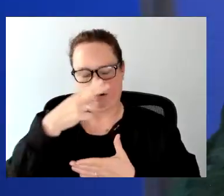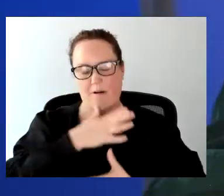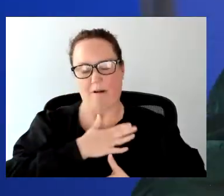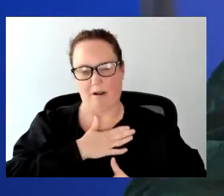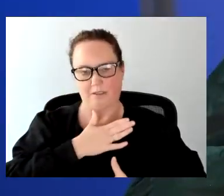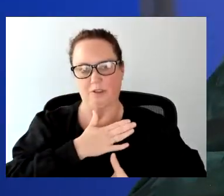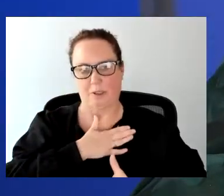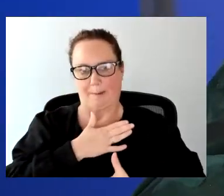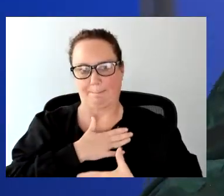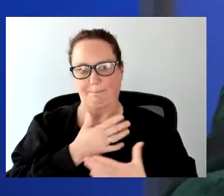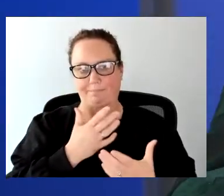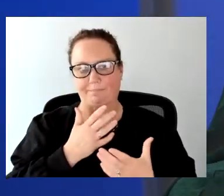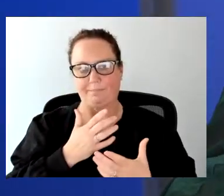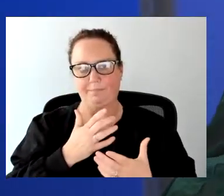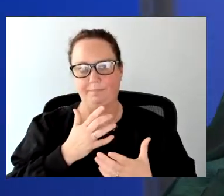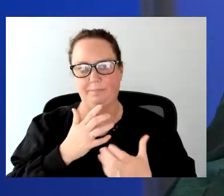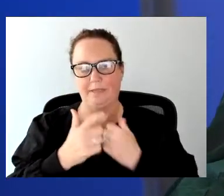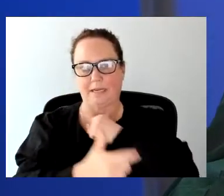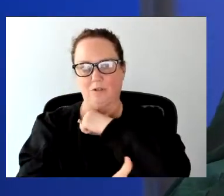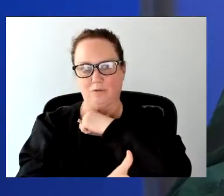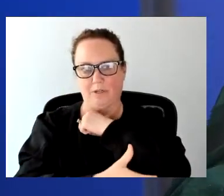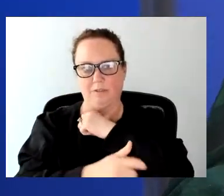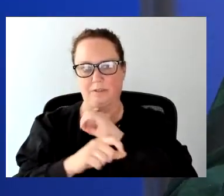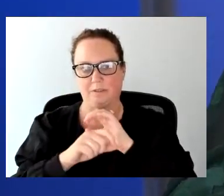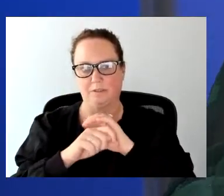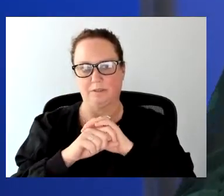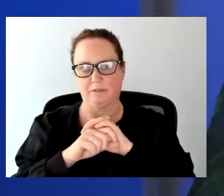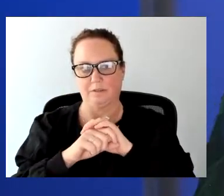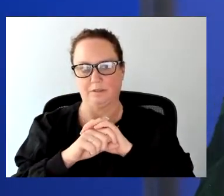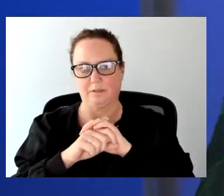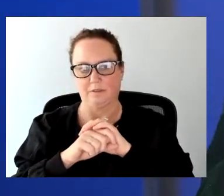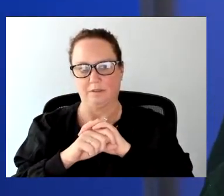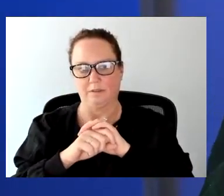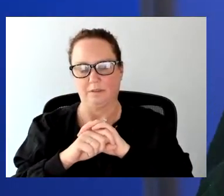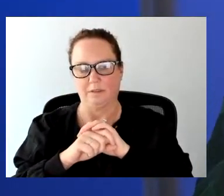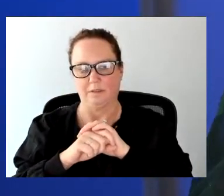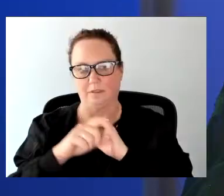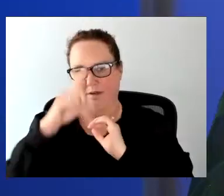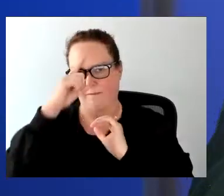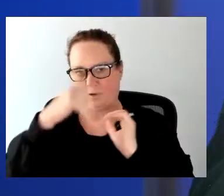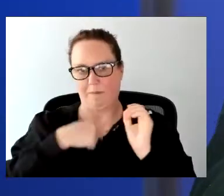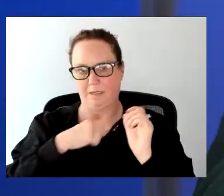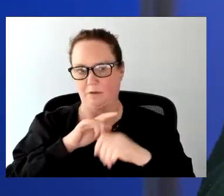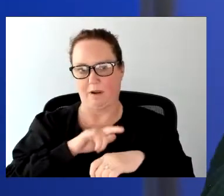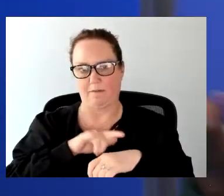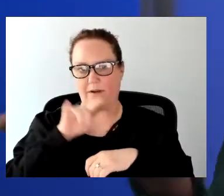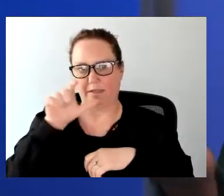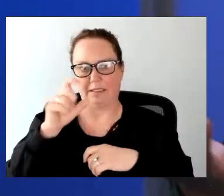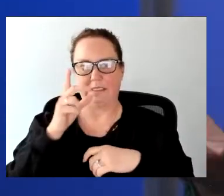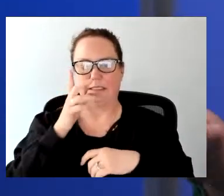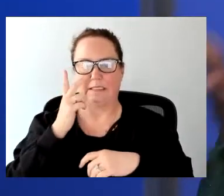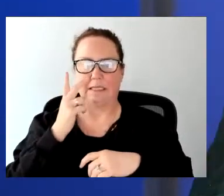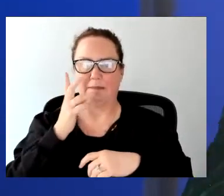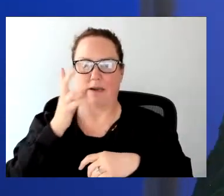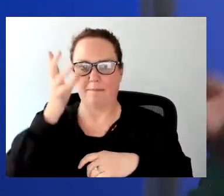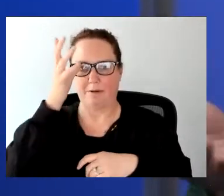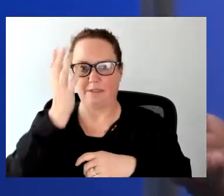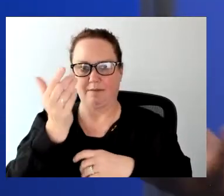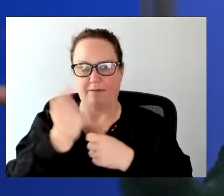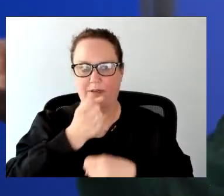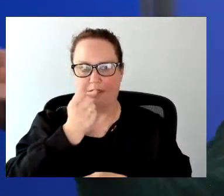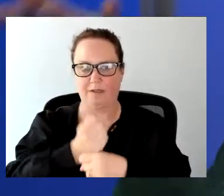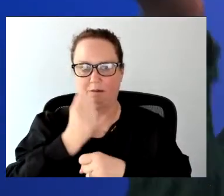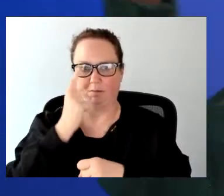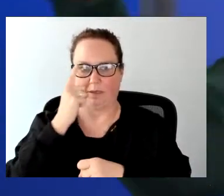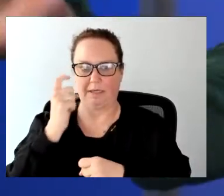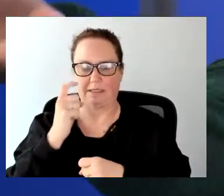have. So that also triggers sickle cell for me. So I have not traveled to see my parents in 15 years because I'm